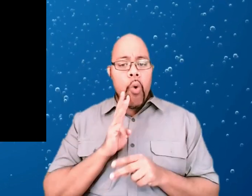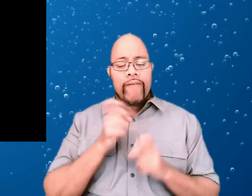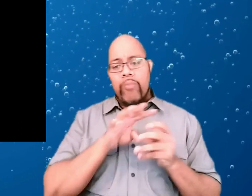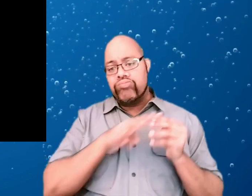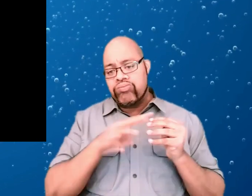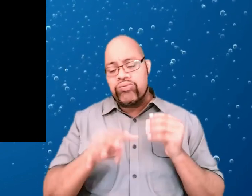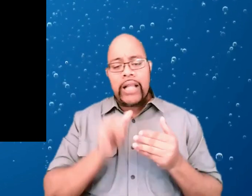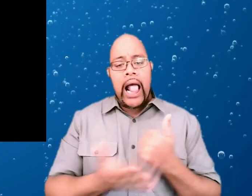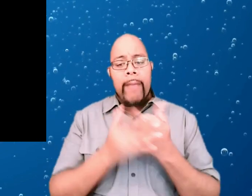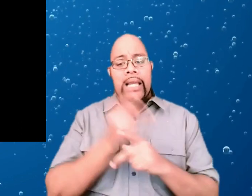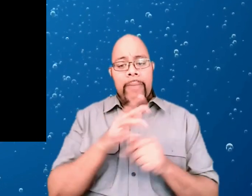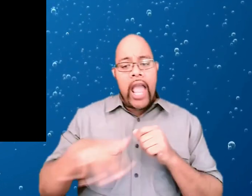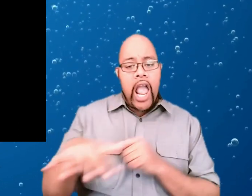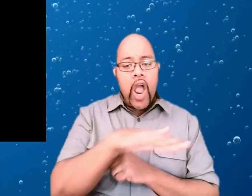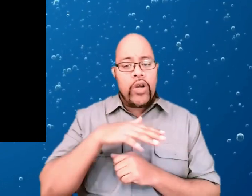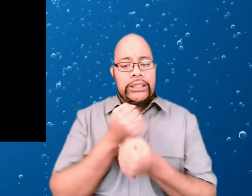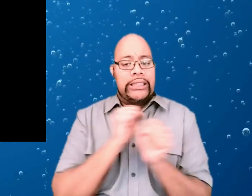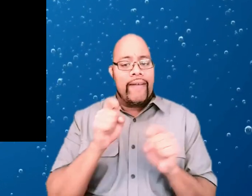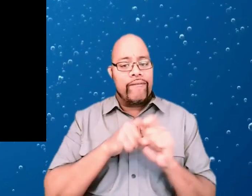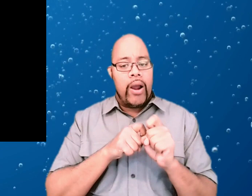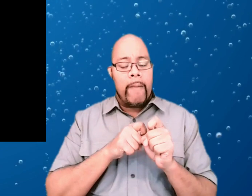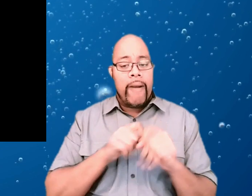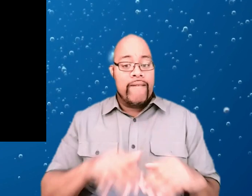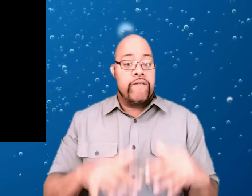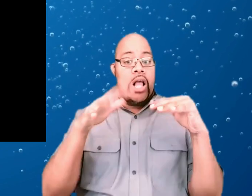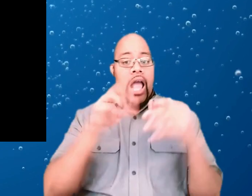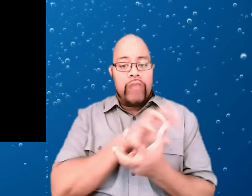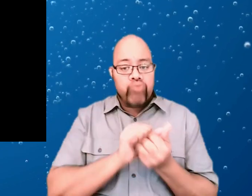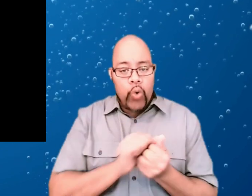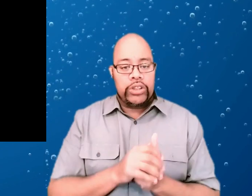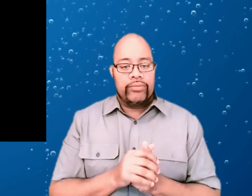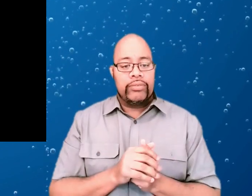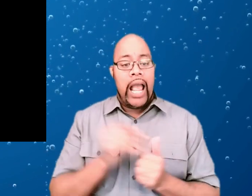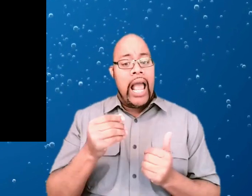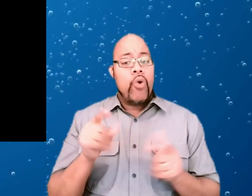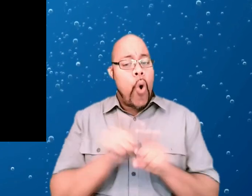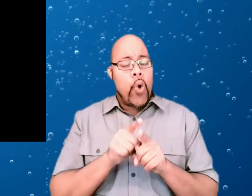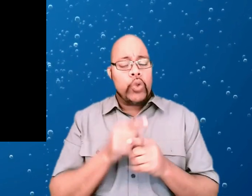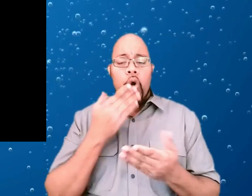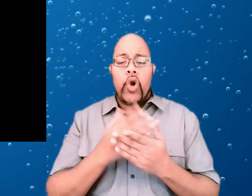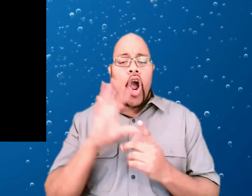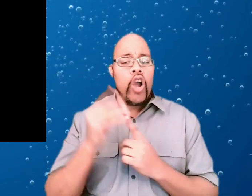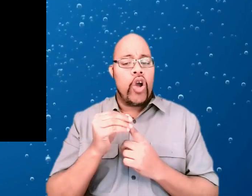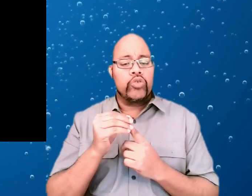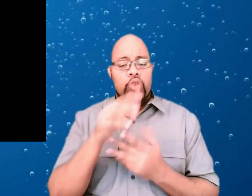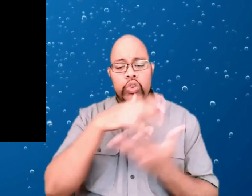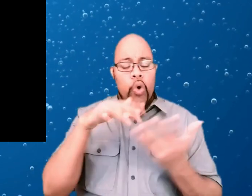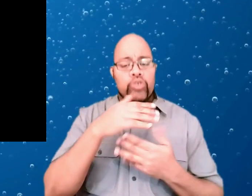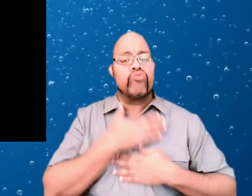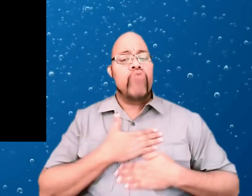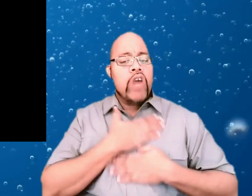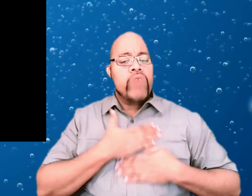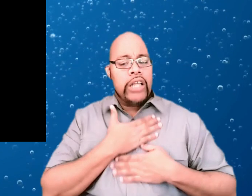by runoff, which helps to keep the surrounding areas safe from extreme flooding and erosion, and just having good cultural, social,